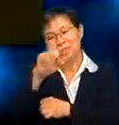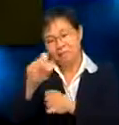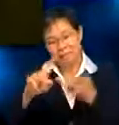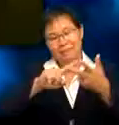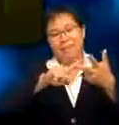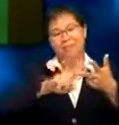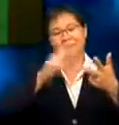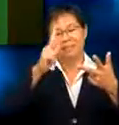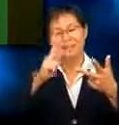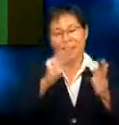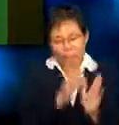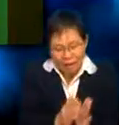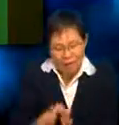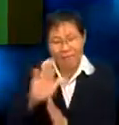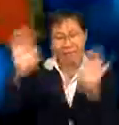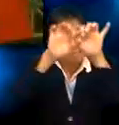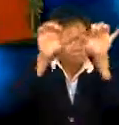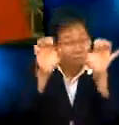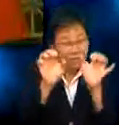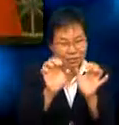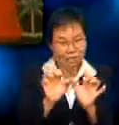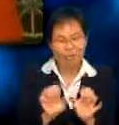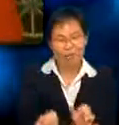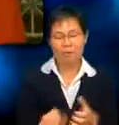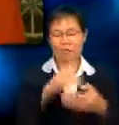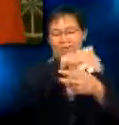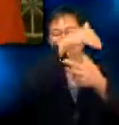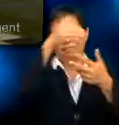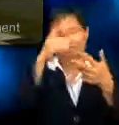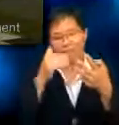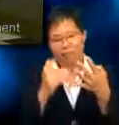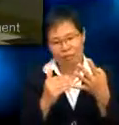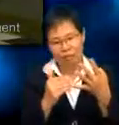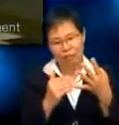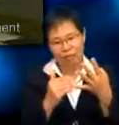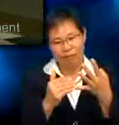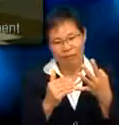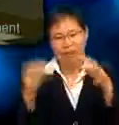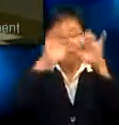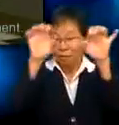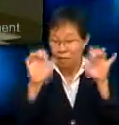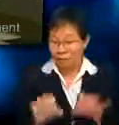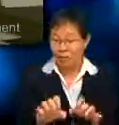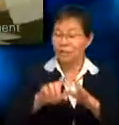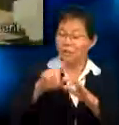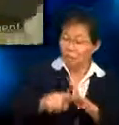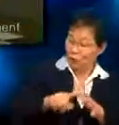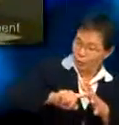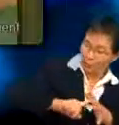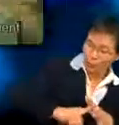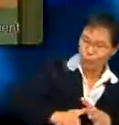hypothesis. Three, plan your experiment. Four, your experiment